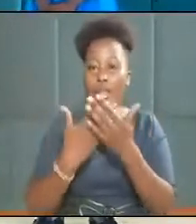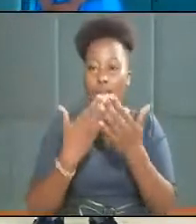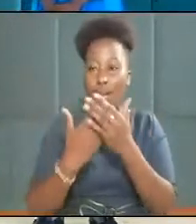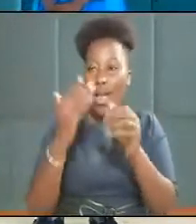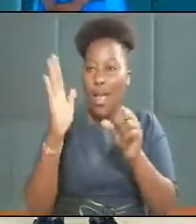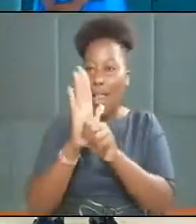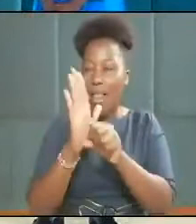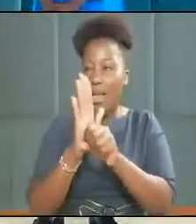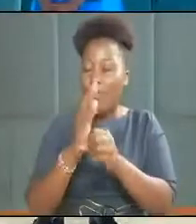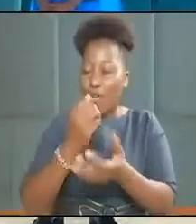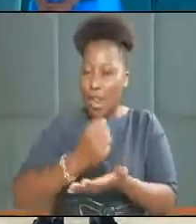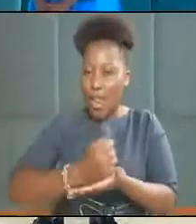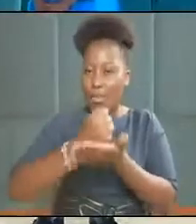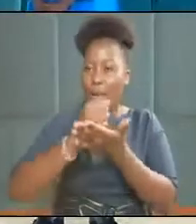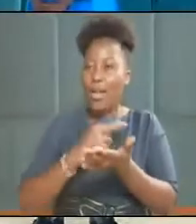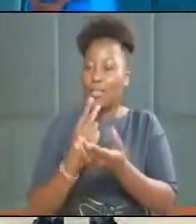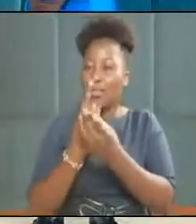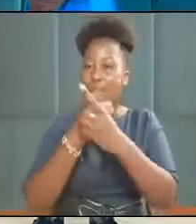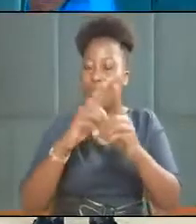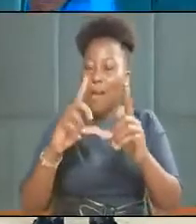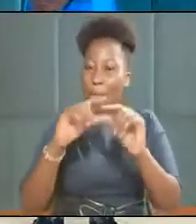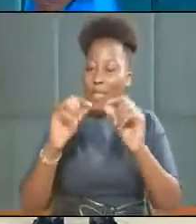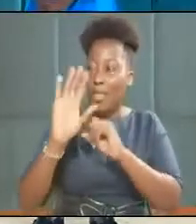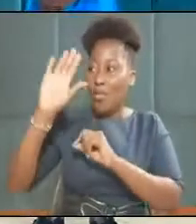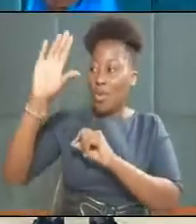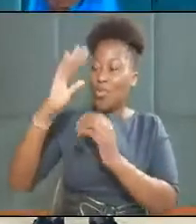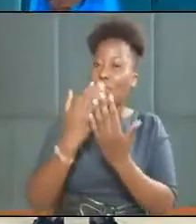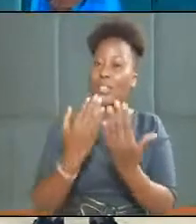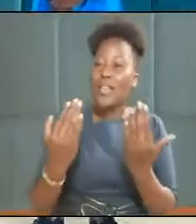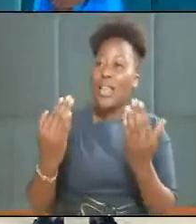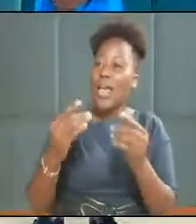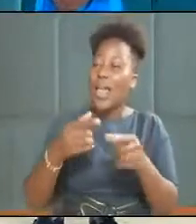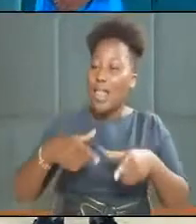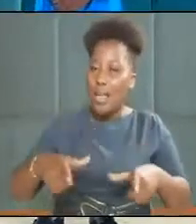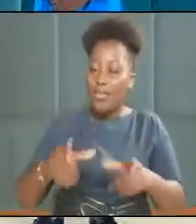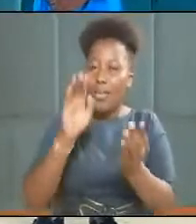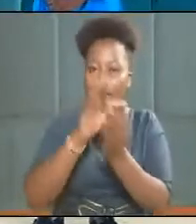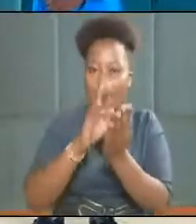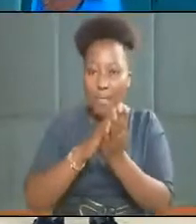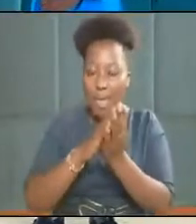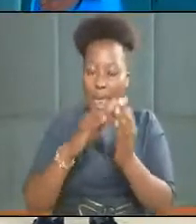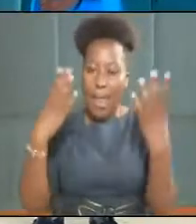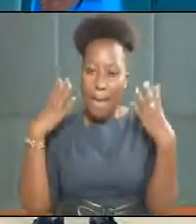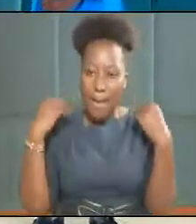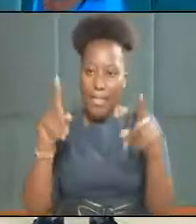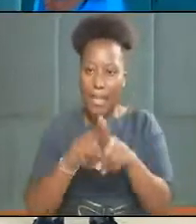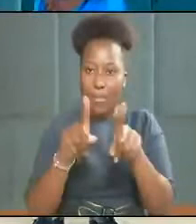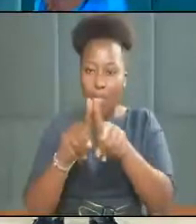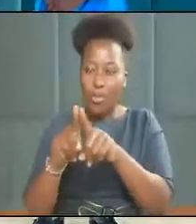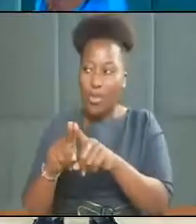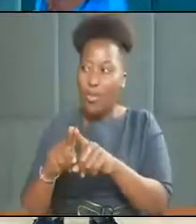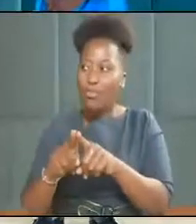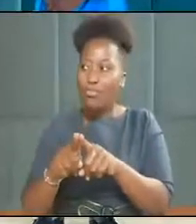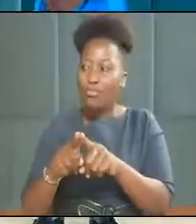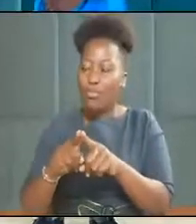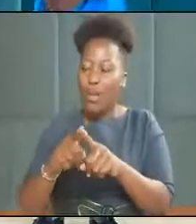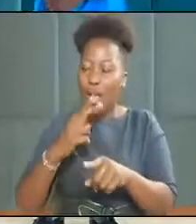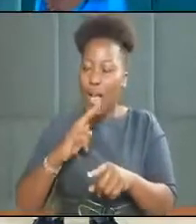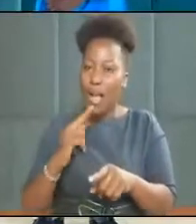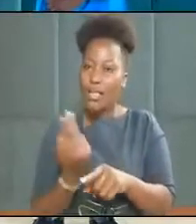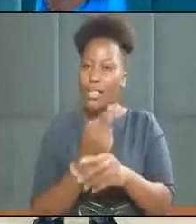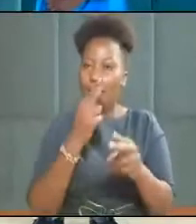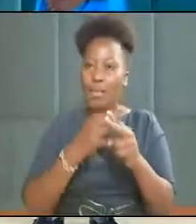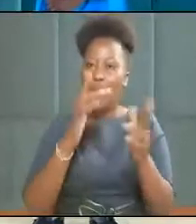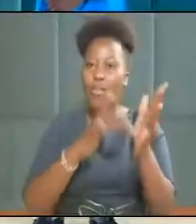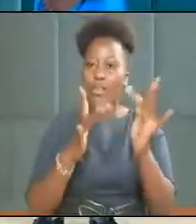you for helping us to deliver your message to your children. Let them keep it in practice, and also let us keep it in practice.